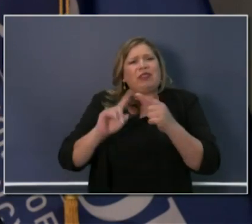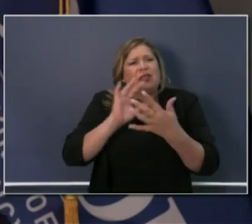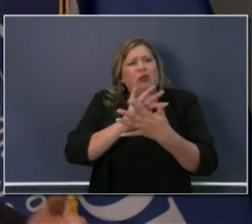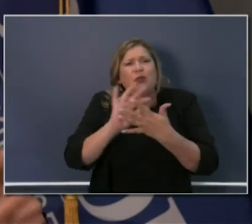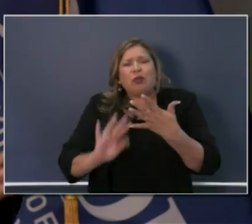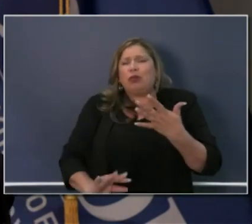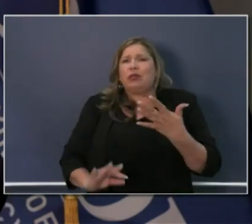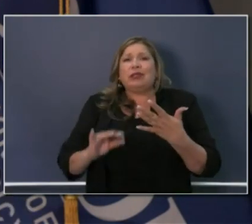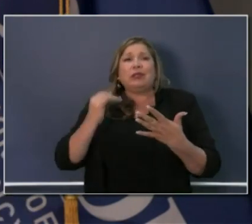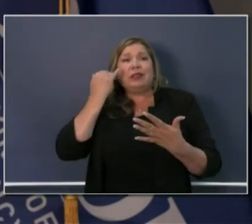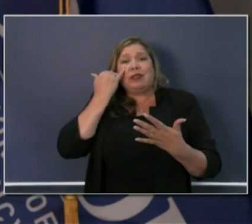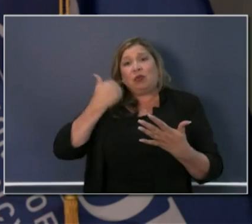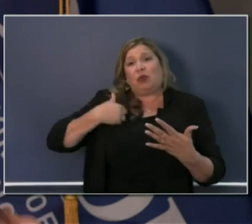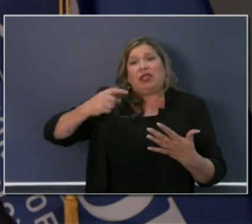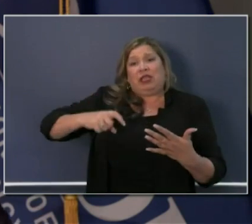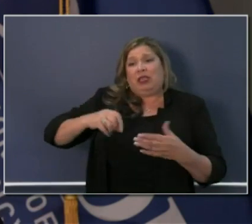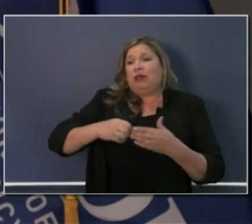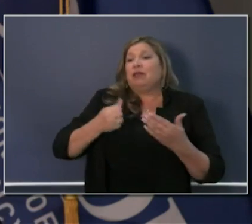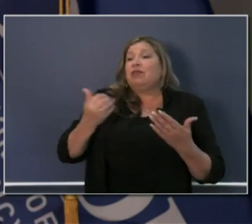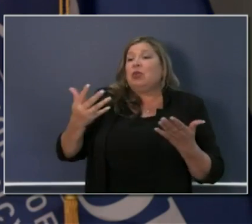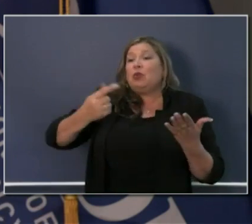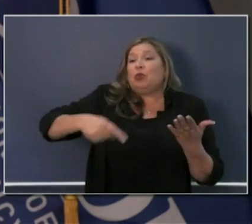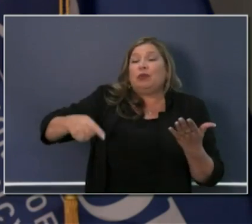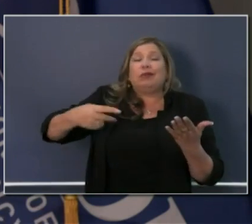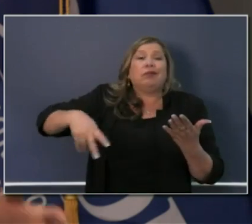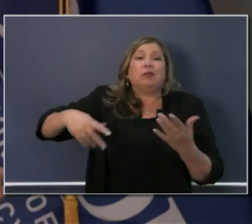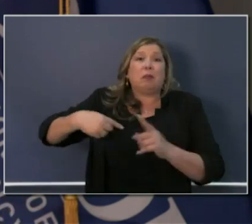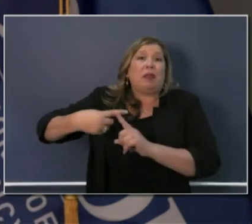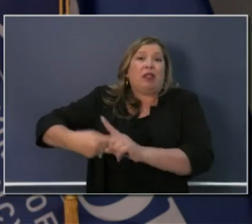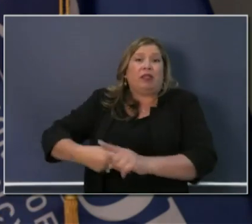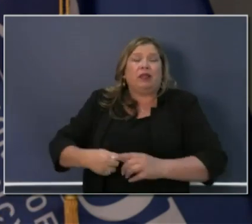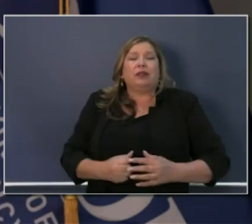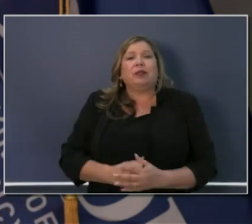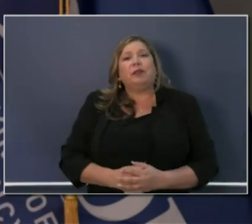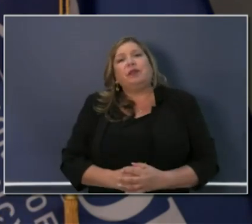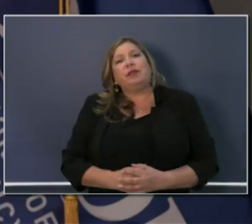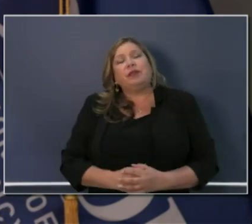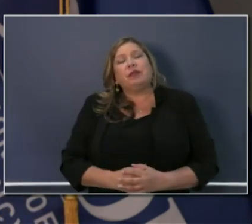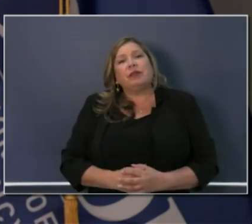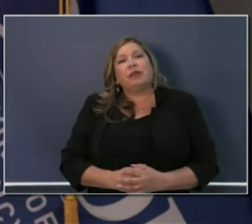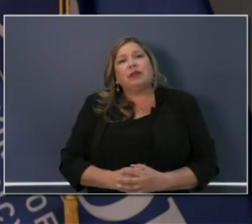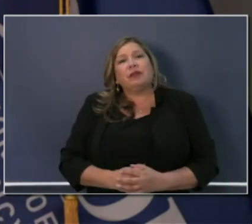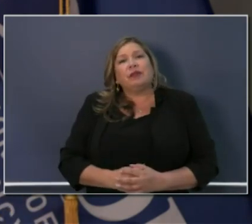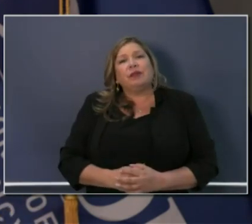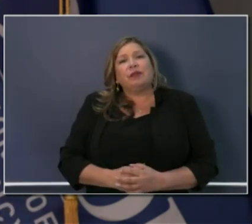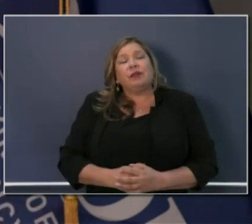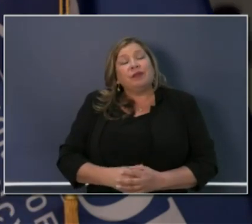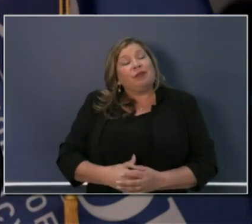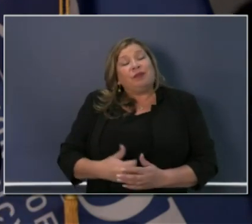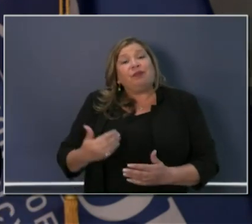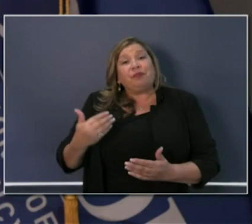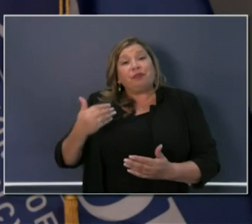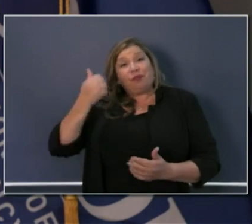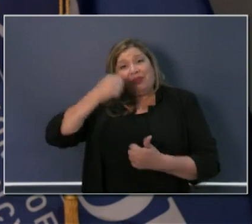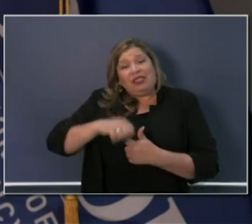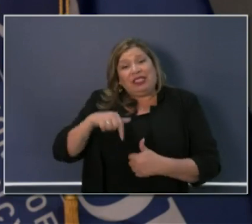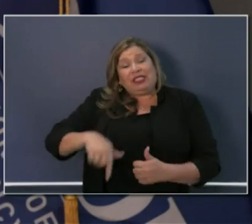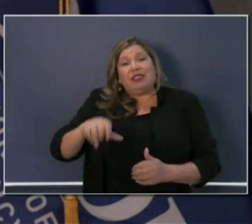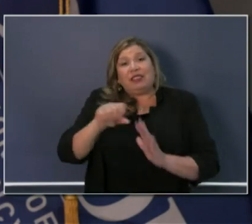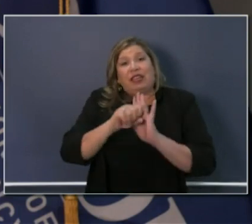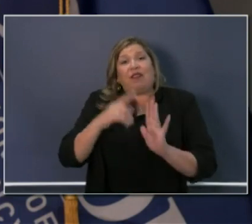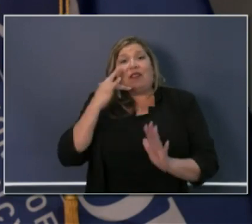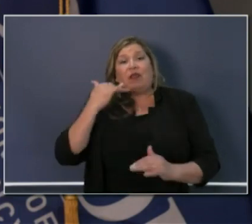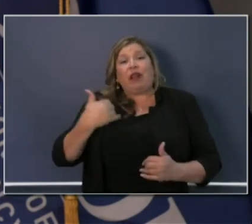the coming needs in the next weeks and next months. Let me put all of this once again in perspective. The state of California has about